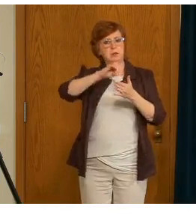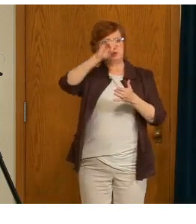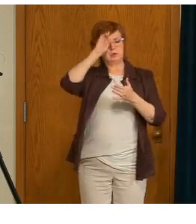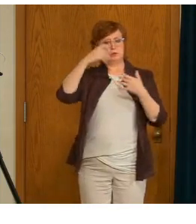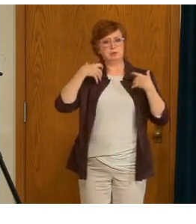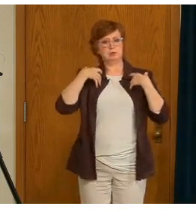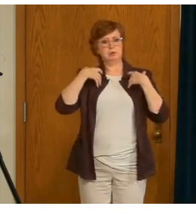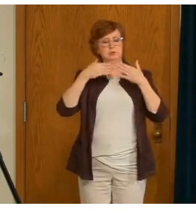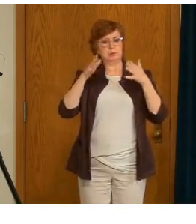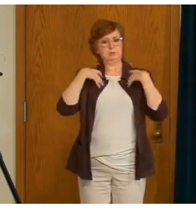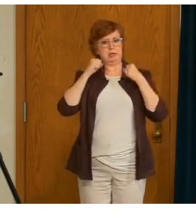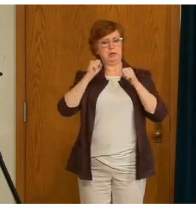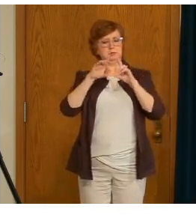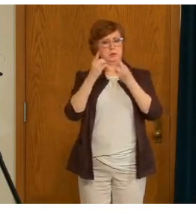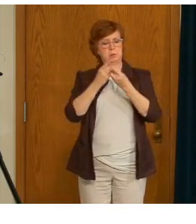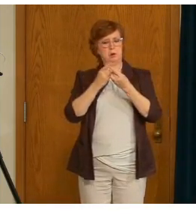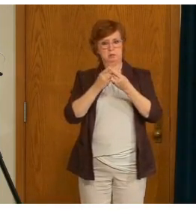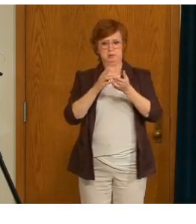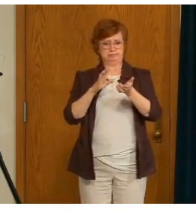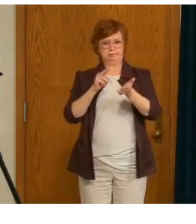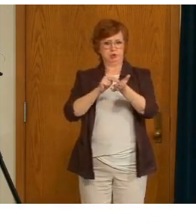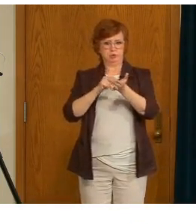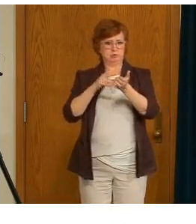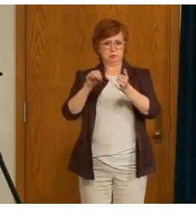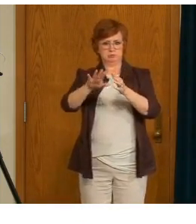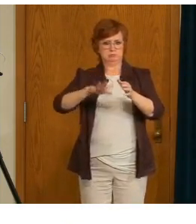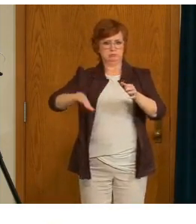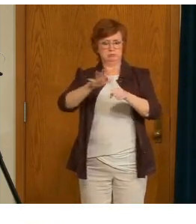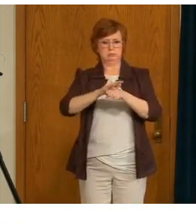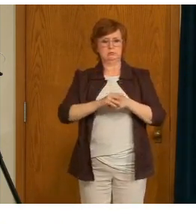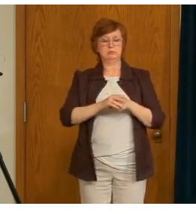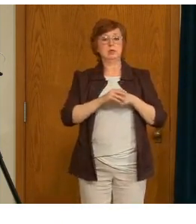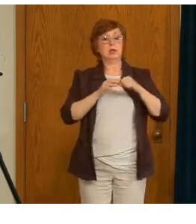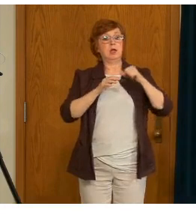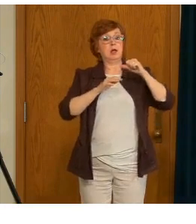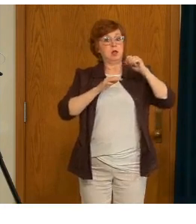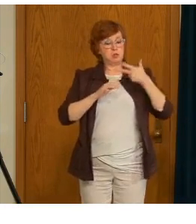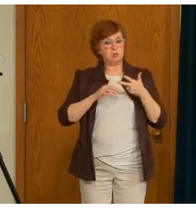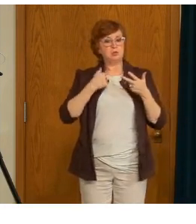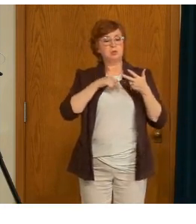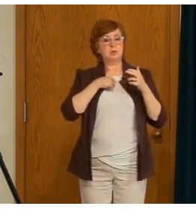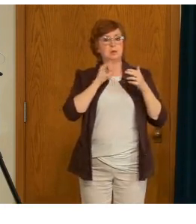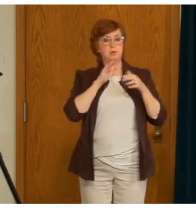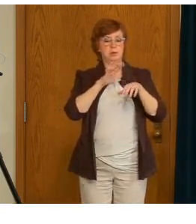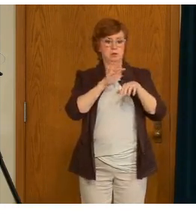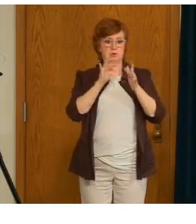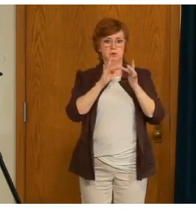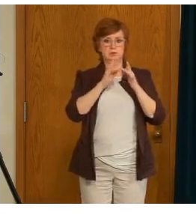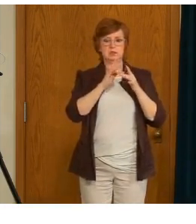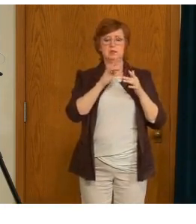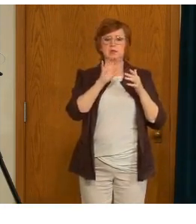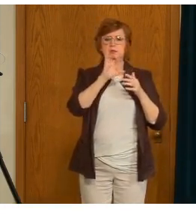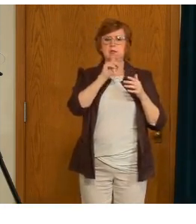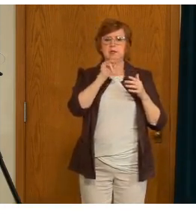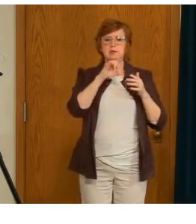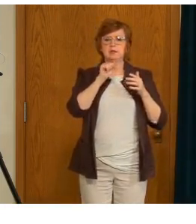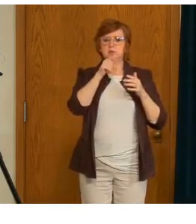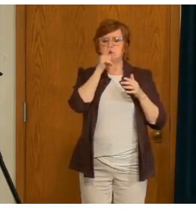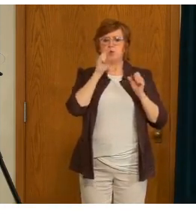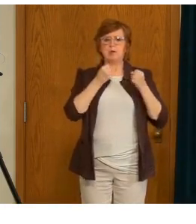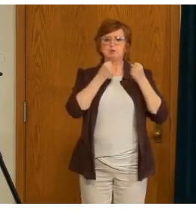also complement that with our mobile clinics to go out there to reinforce so we can get it done in a very short manner. But we'll be announcing more details